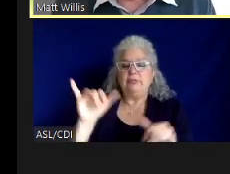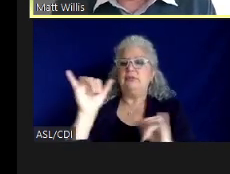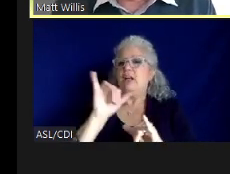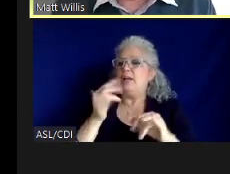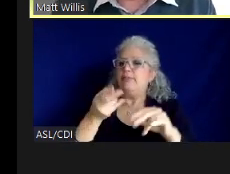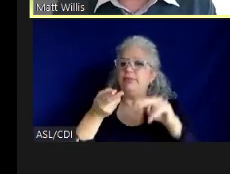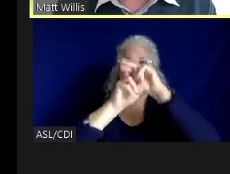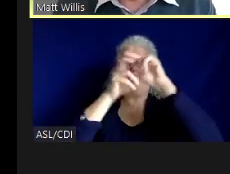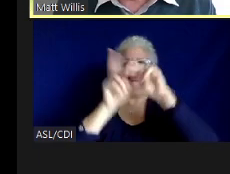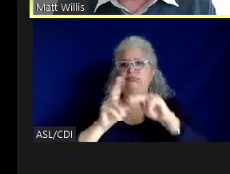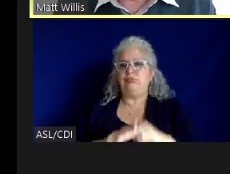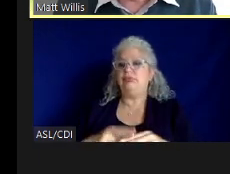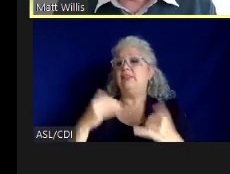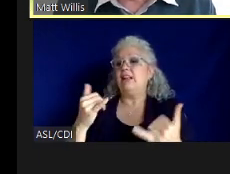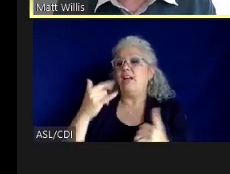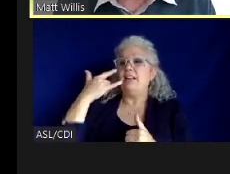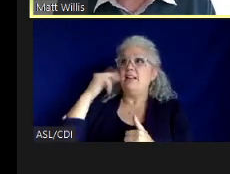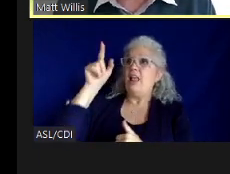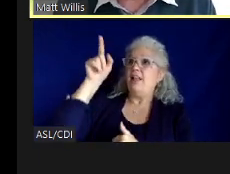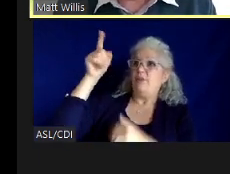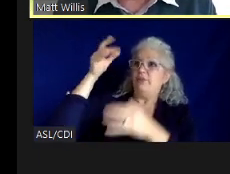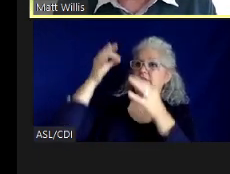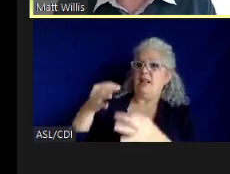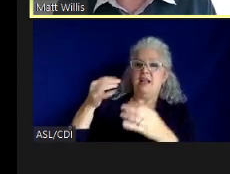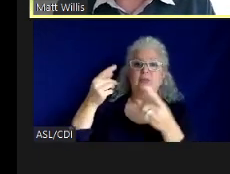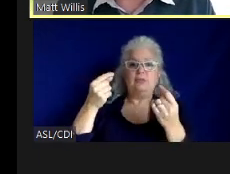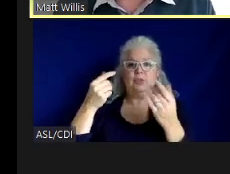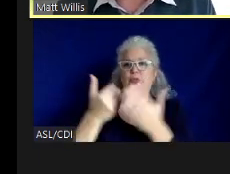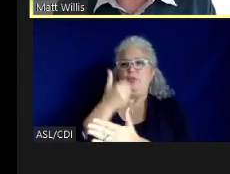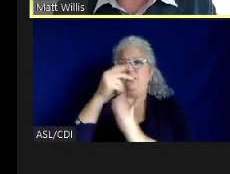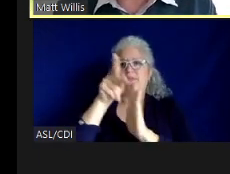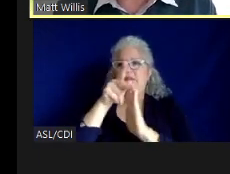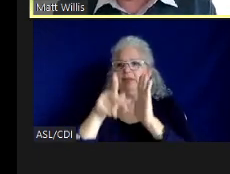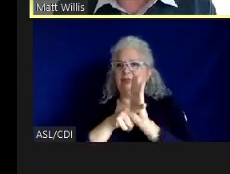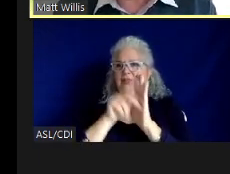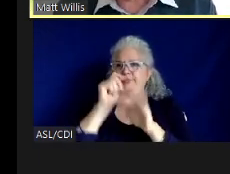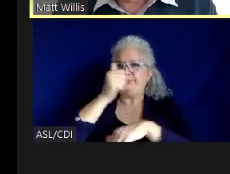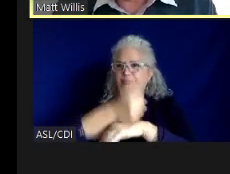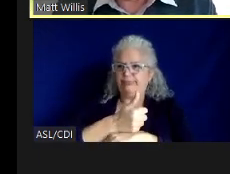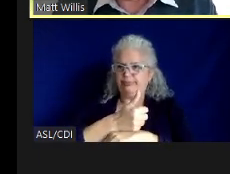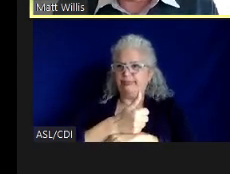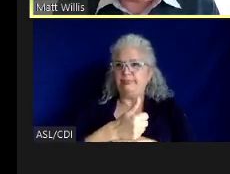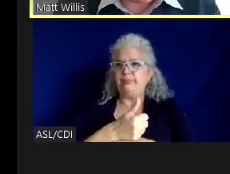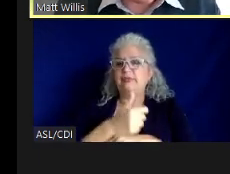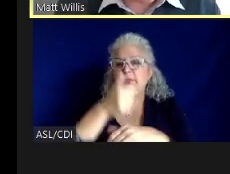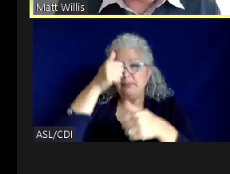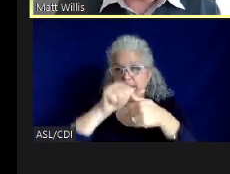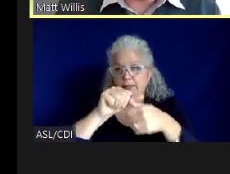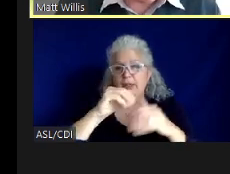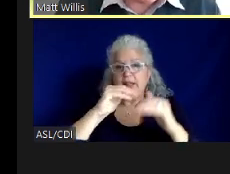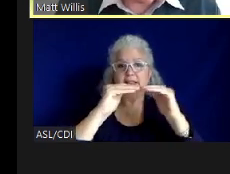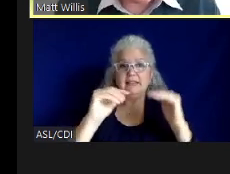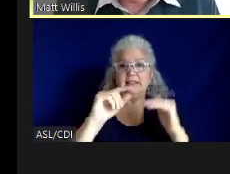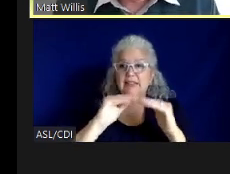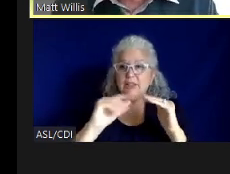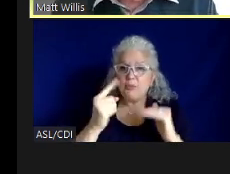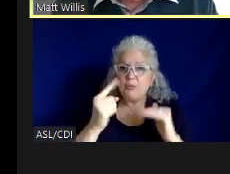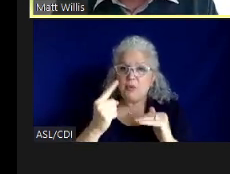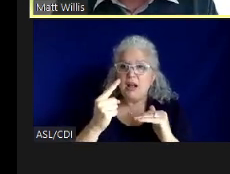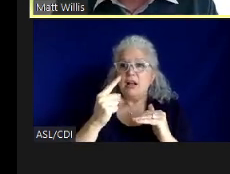on top of what you maybe remember as the tier framework with the 4 colors: purple, red, orange, and